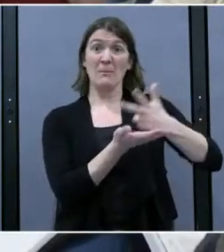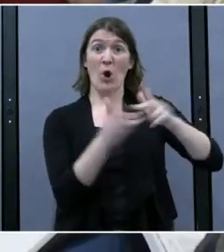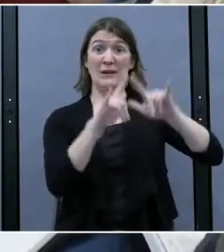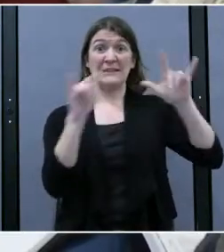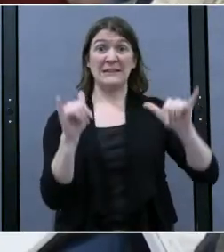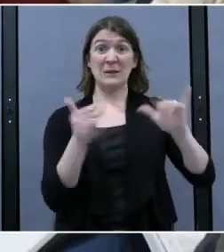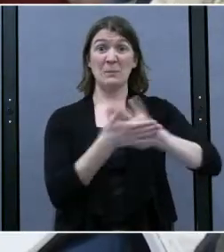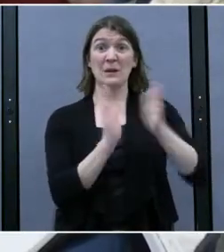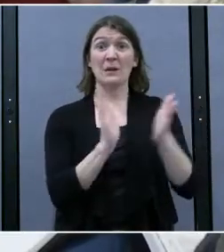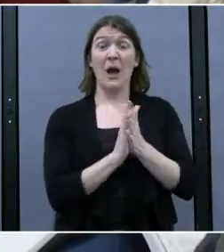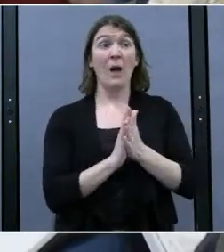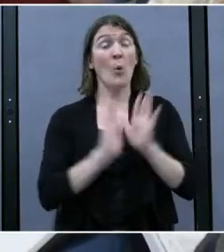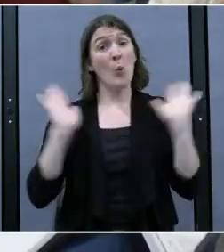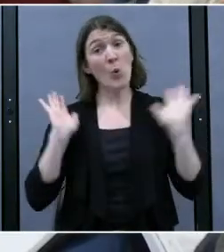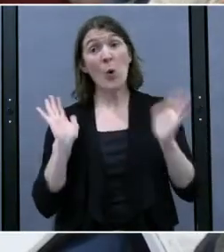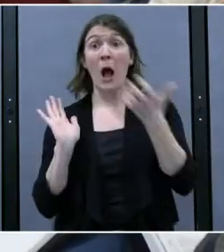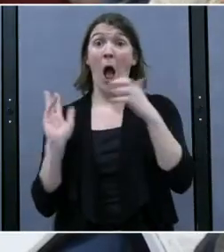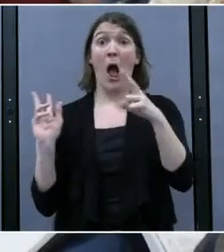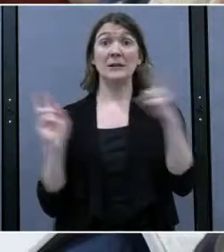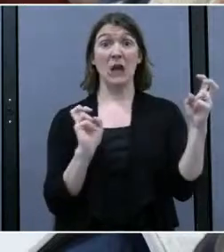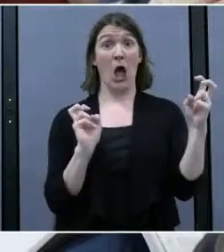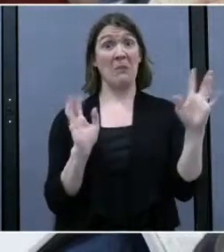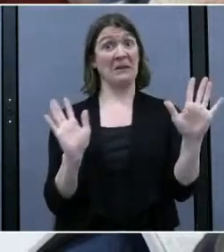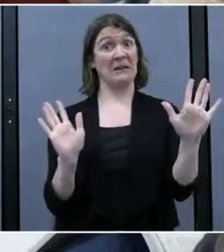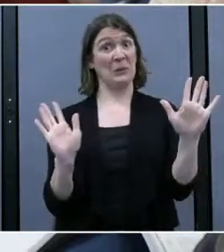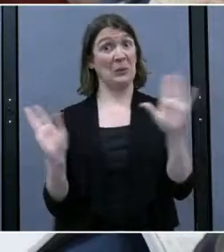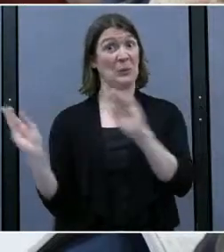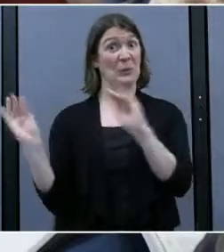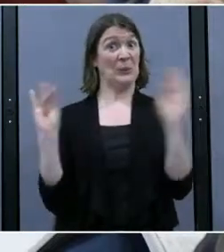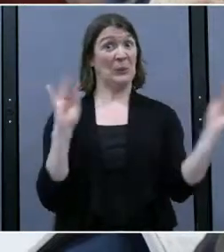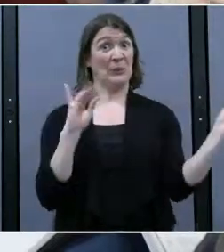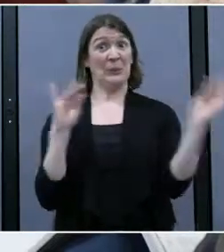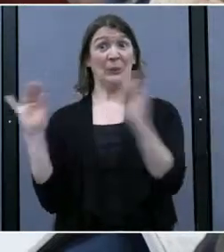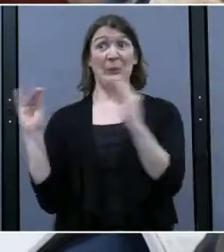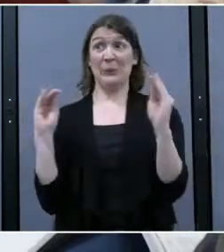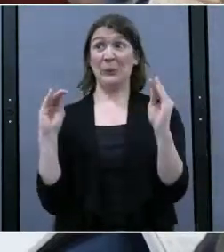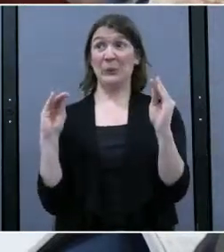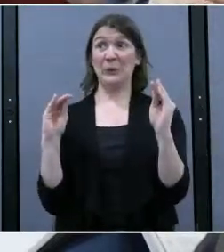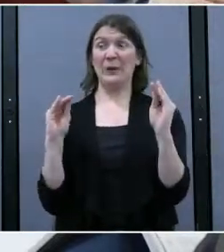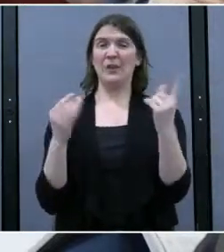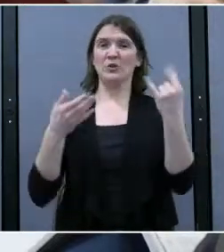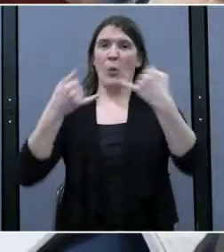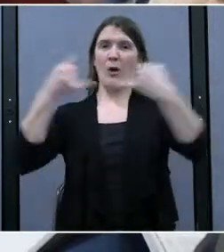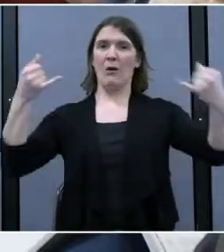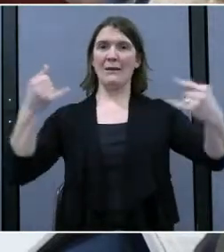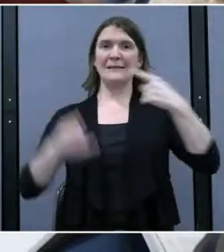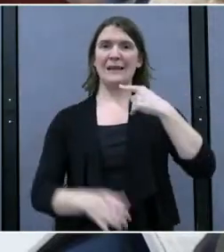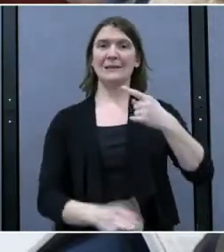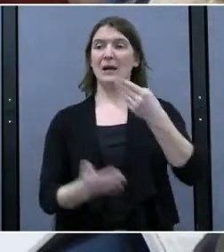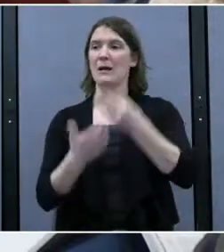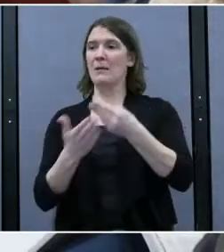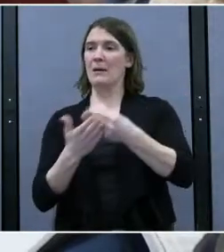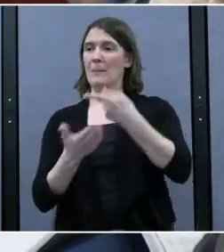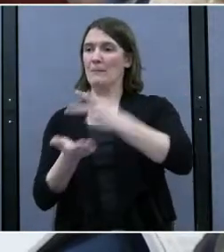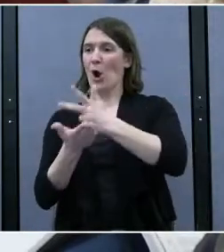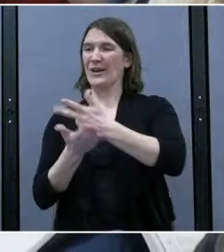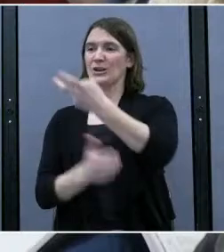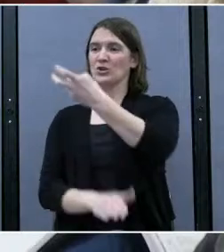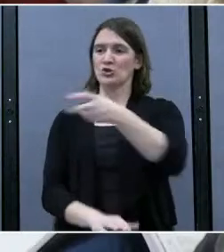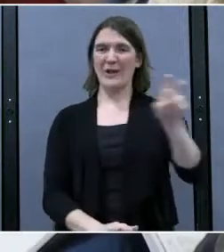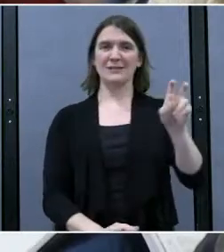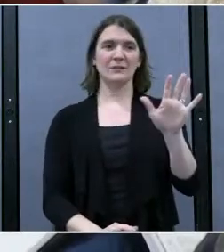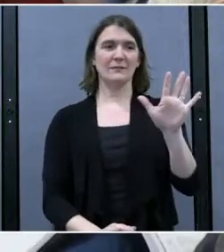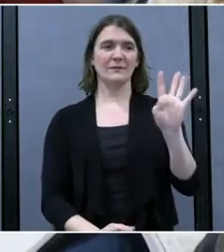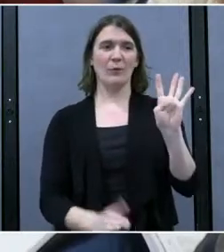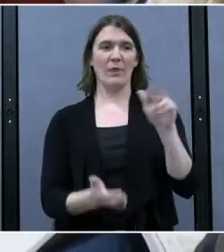become very controversial lately in this town. And we have a single line item here, transfer parking fund,